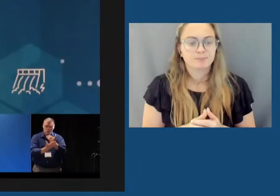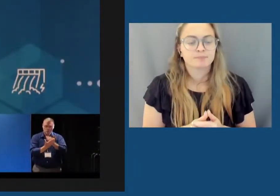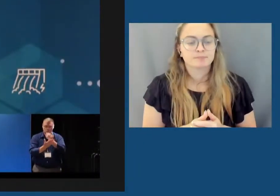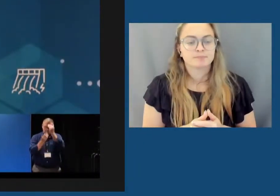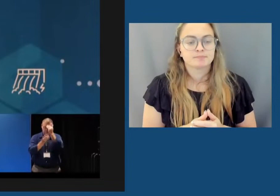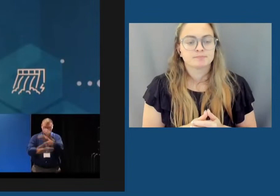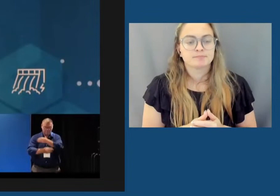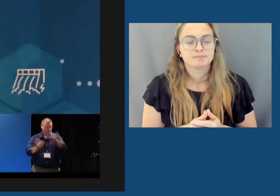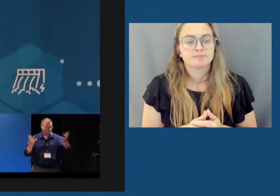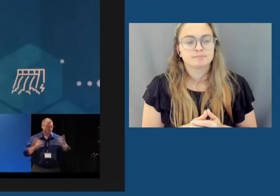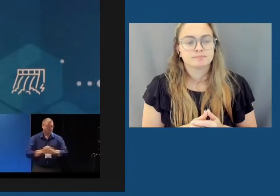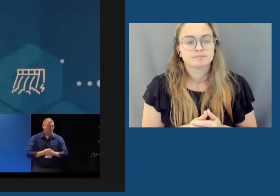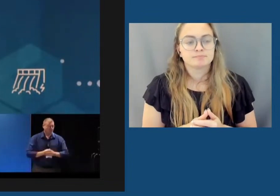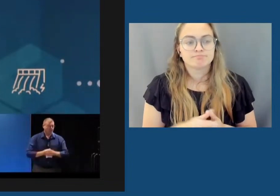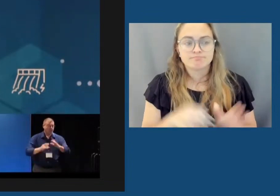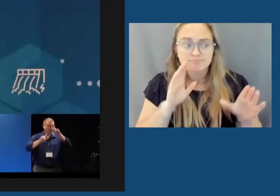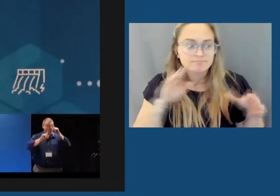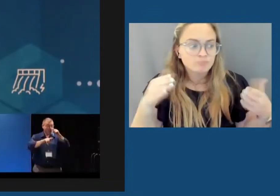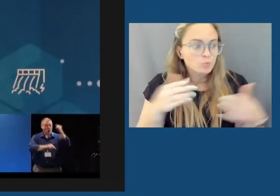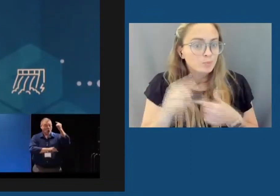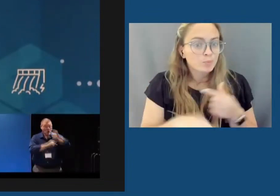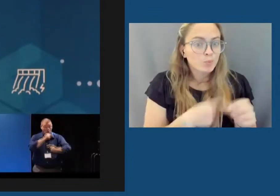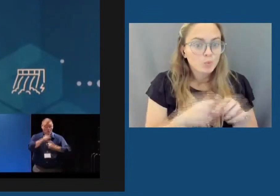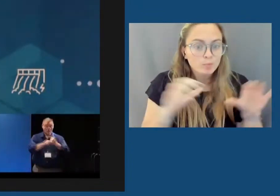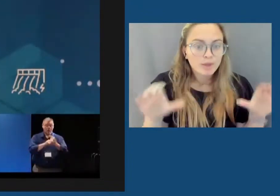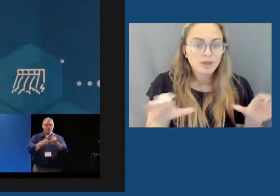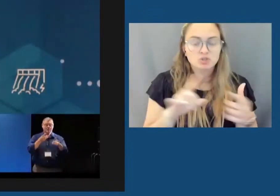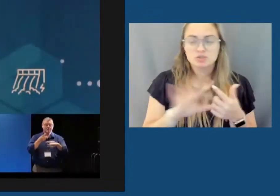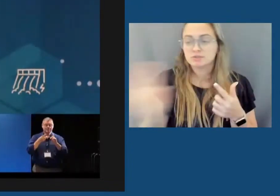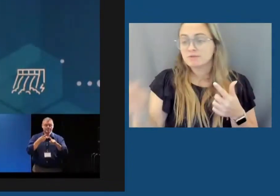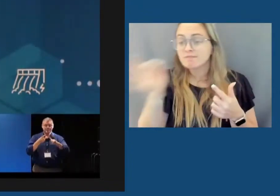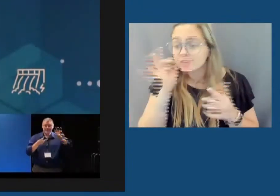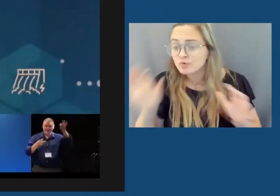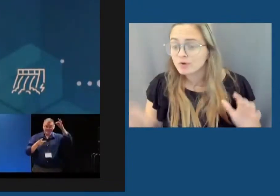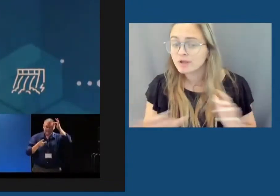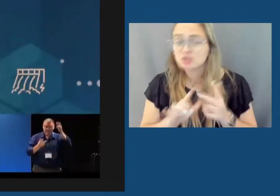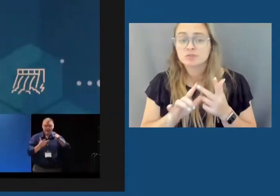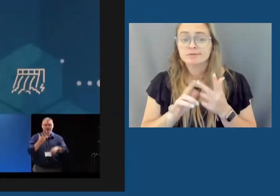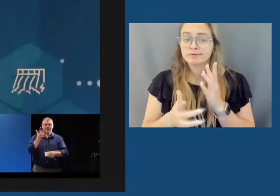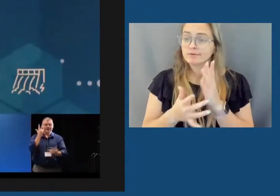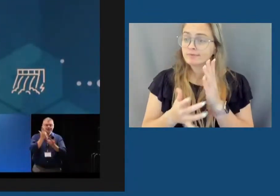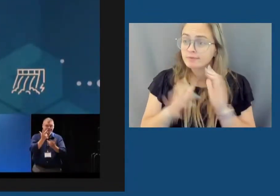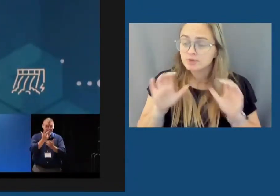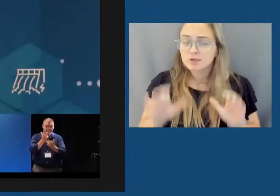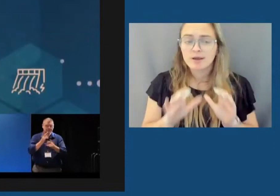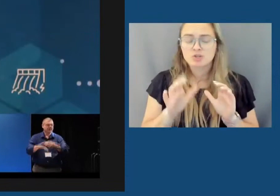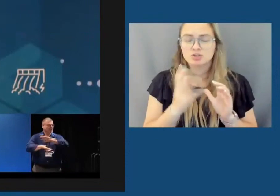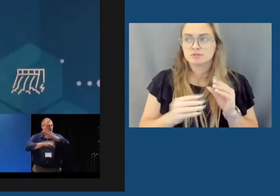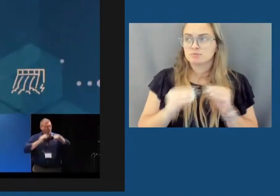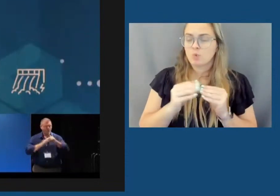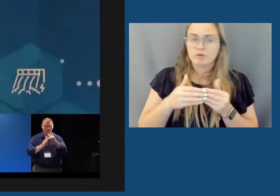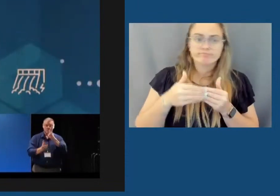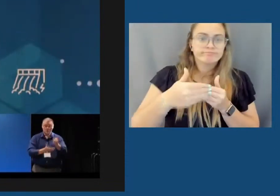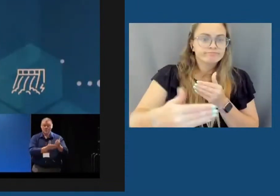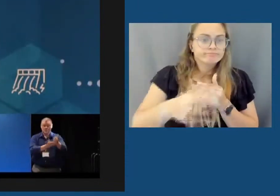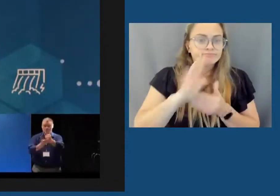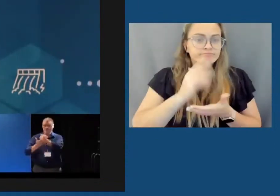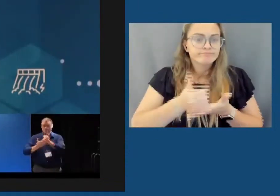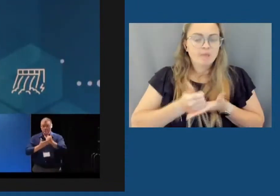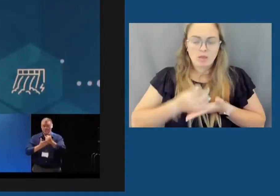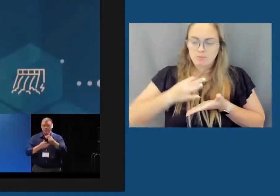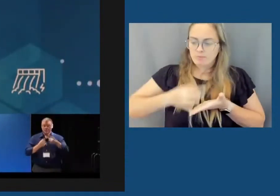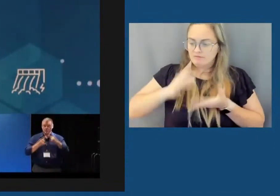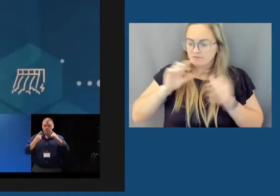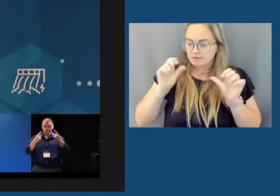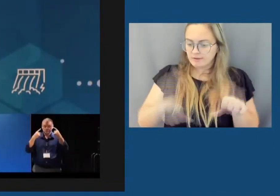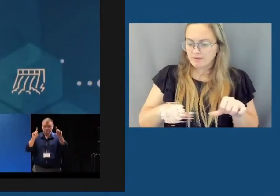focus on global actions, federal actions, technology actions, and beyond that can really help us get from here